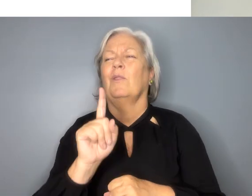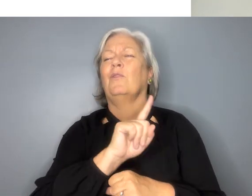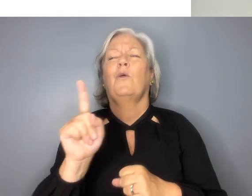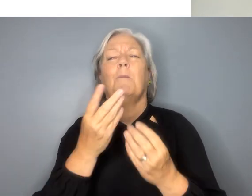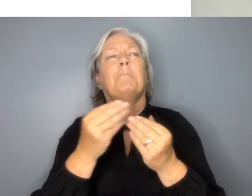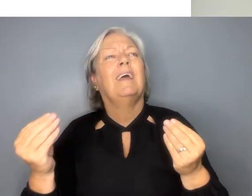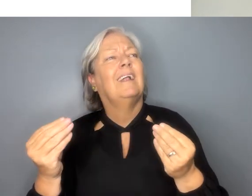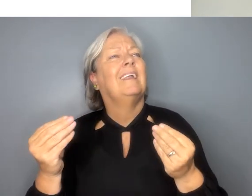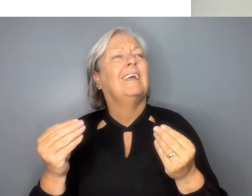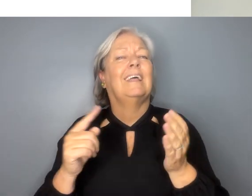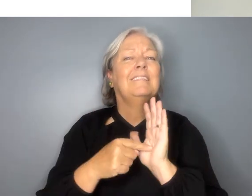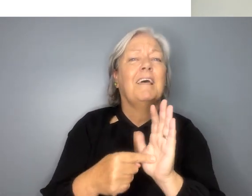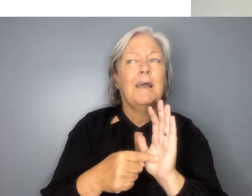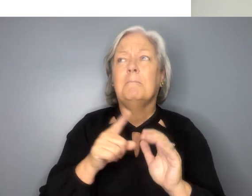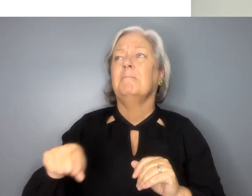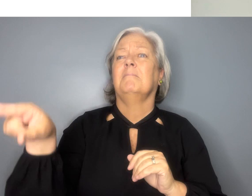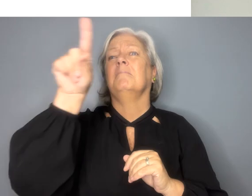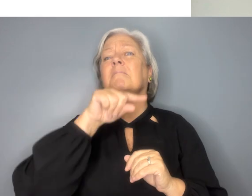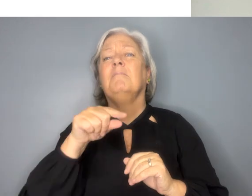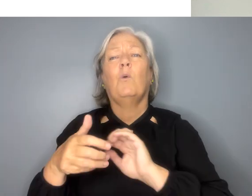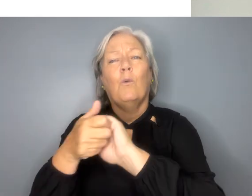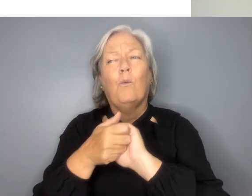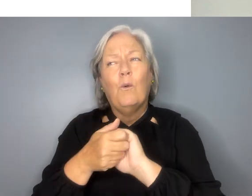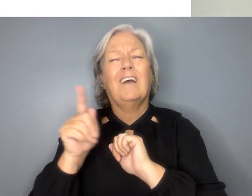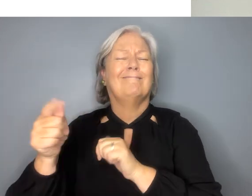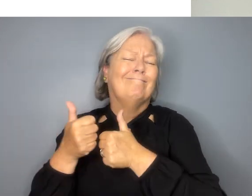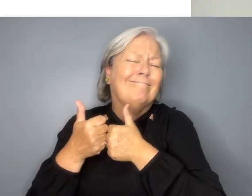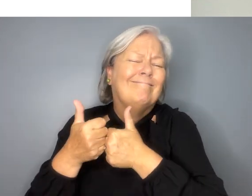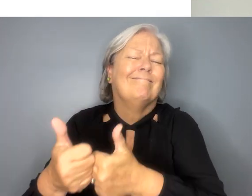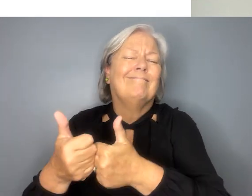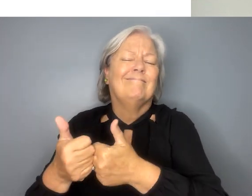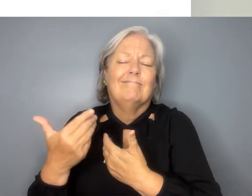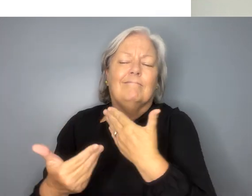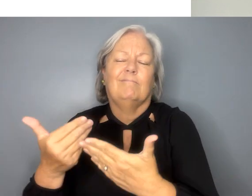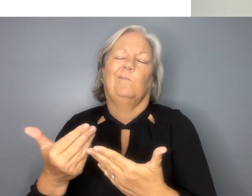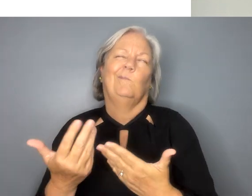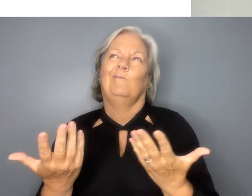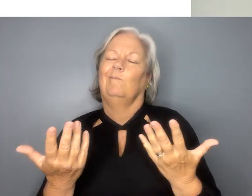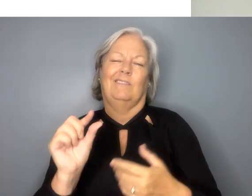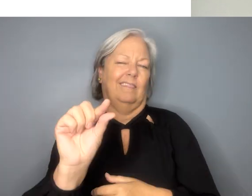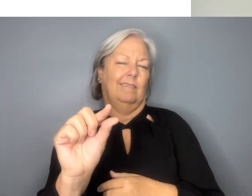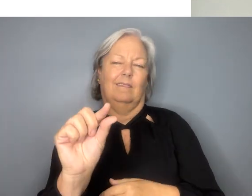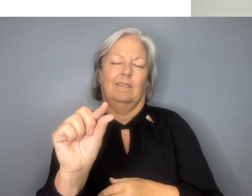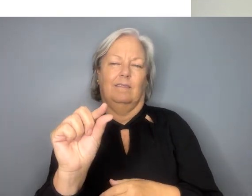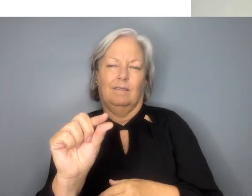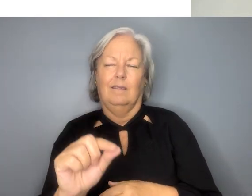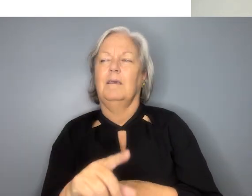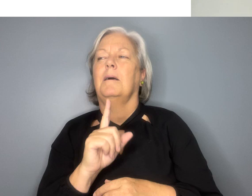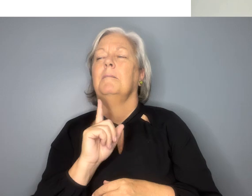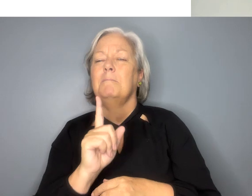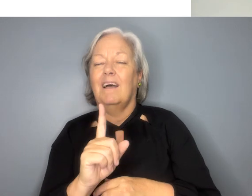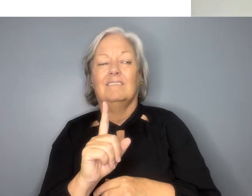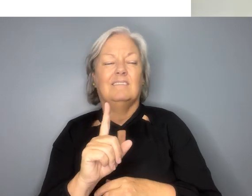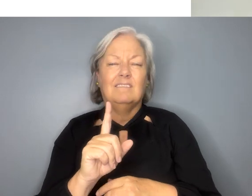many examples of places where it's been done really effectively in a really, really prominent place. But the strategies that have